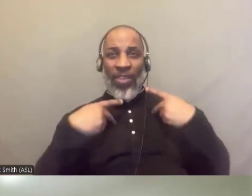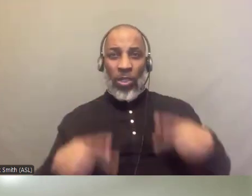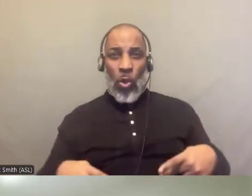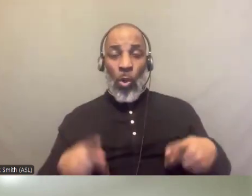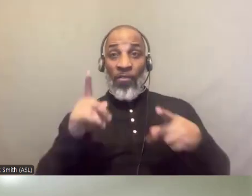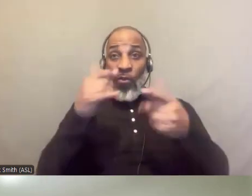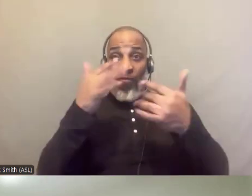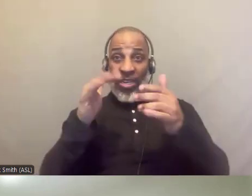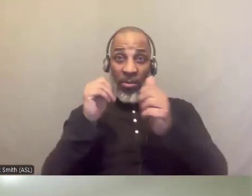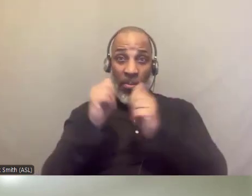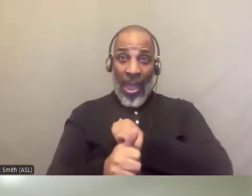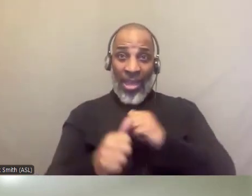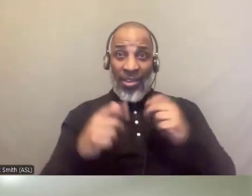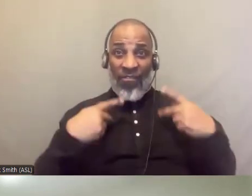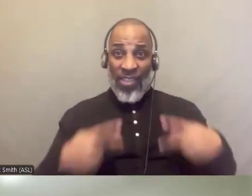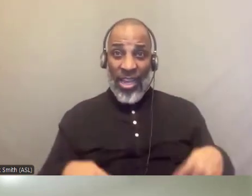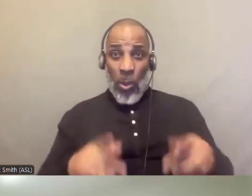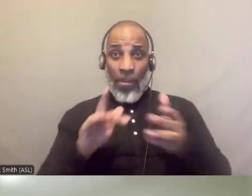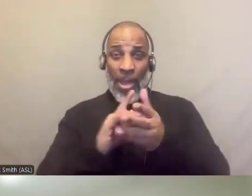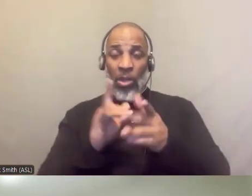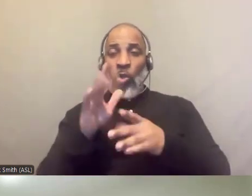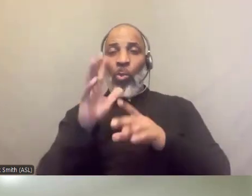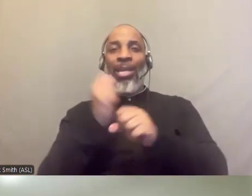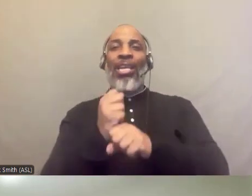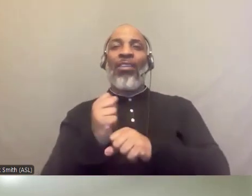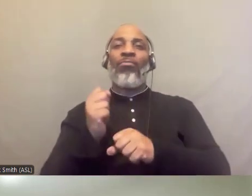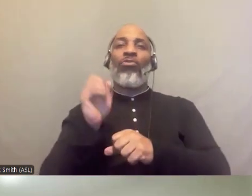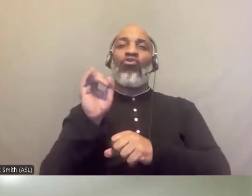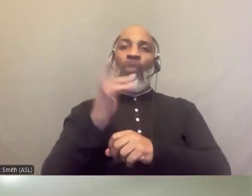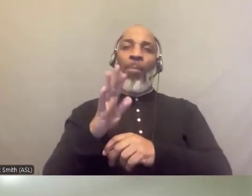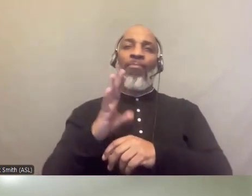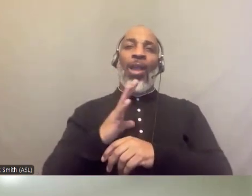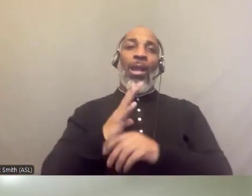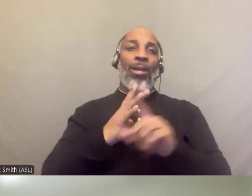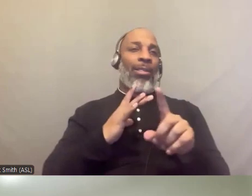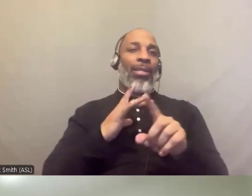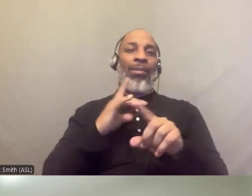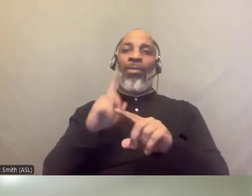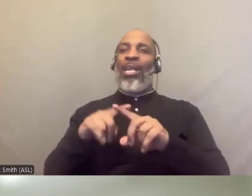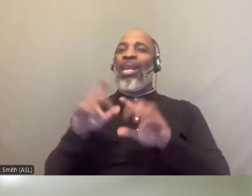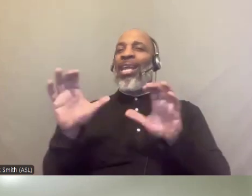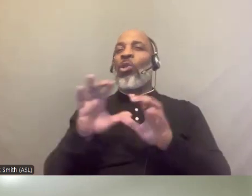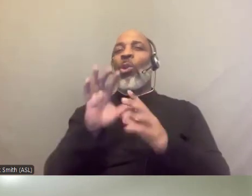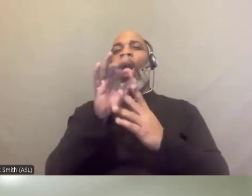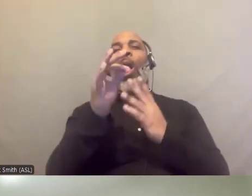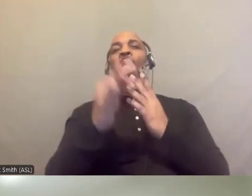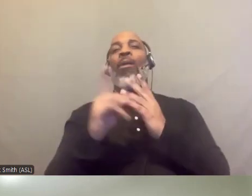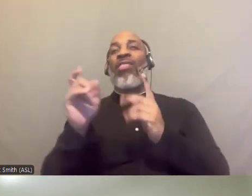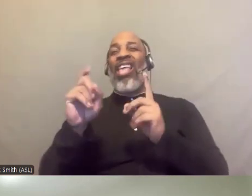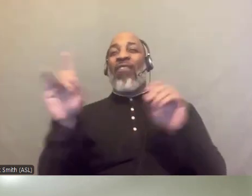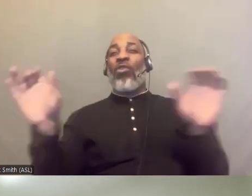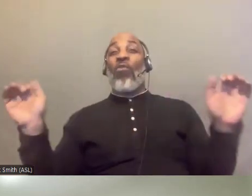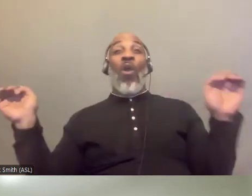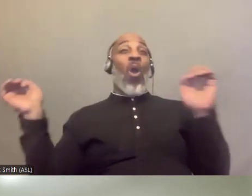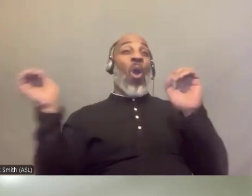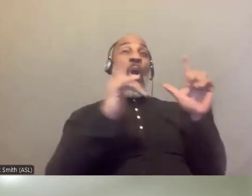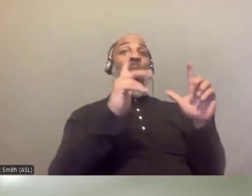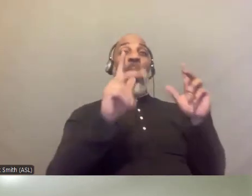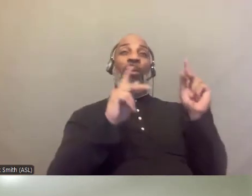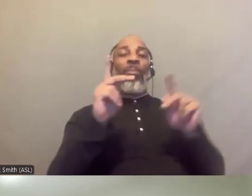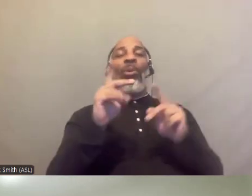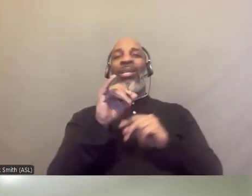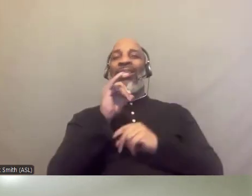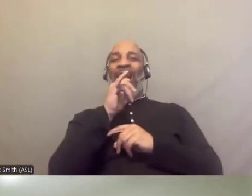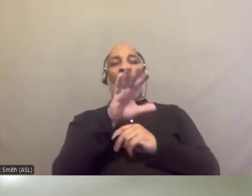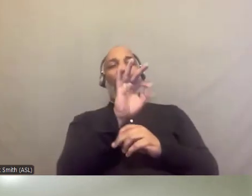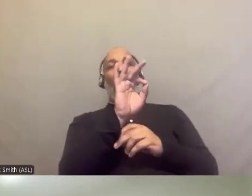pass the physical, you're going to get the job. Employers can't do this selectively. They have to do it across the board. The top sort of